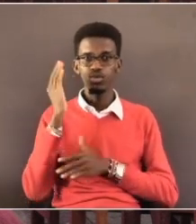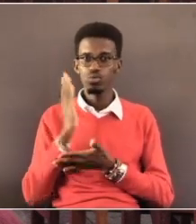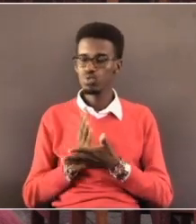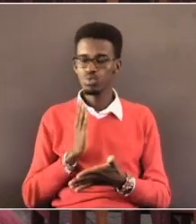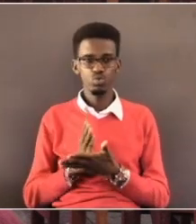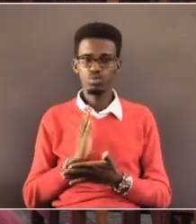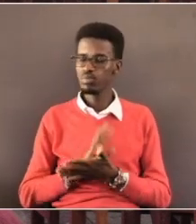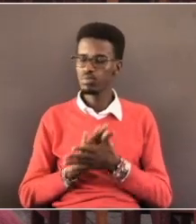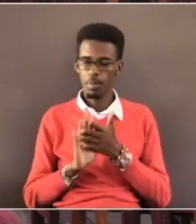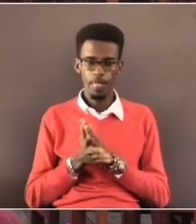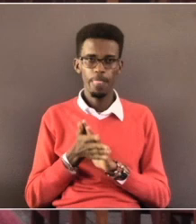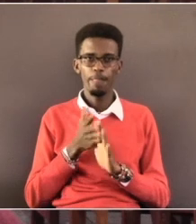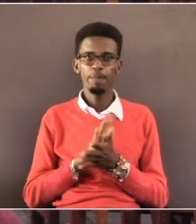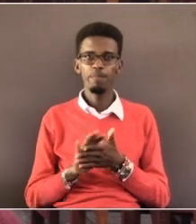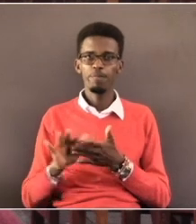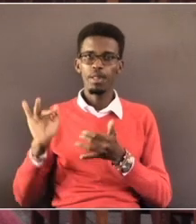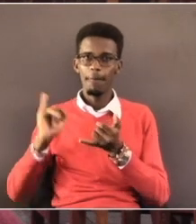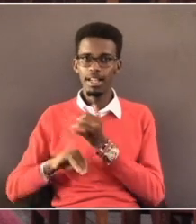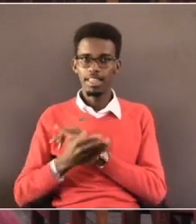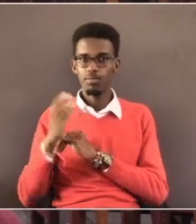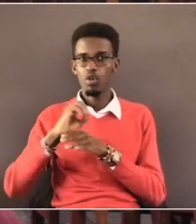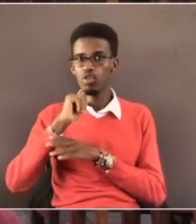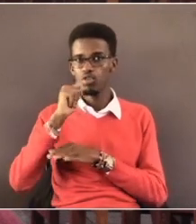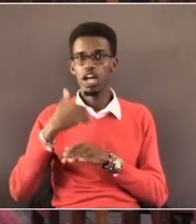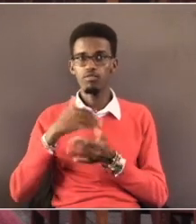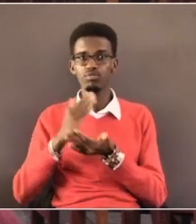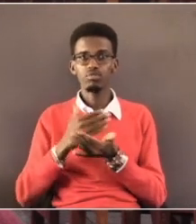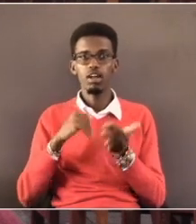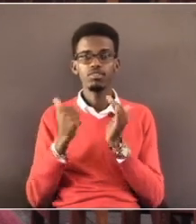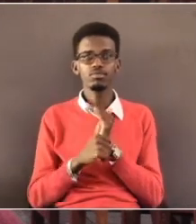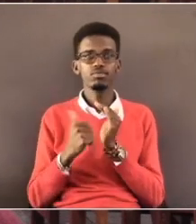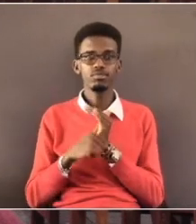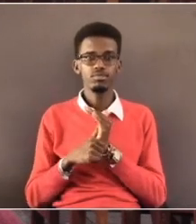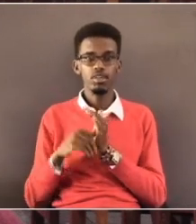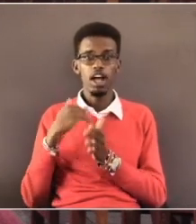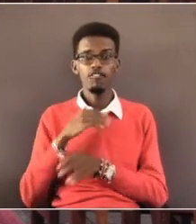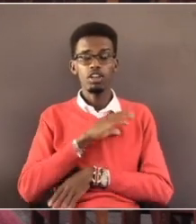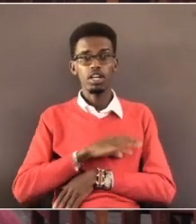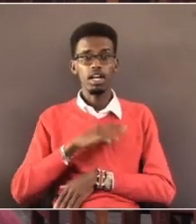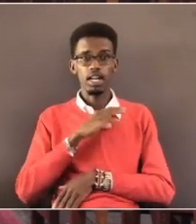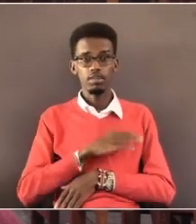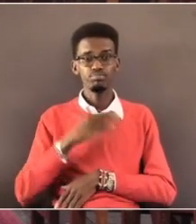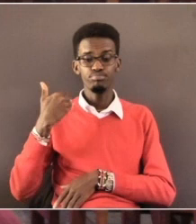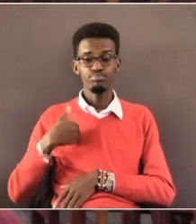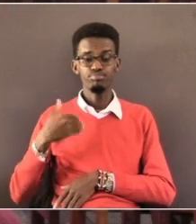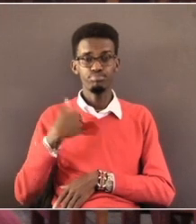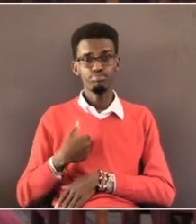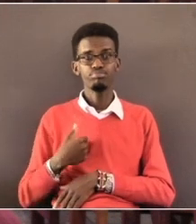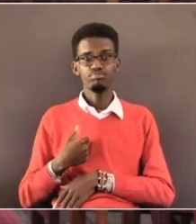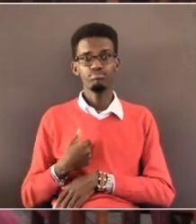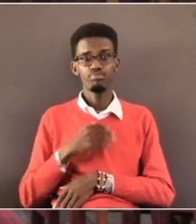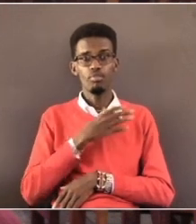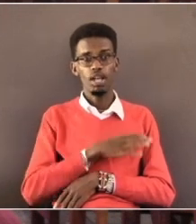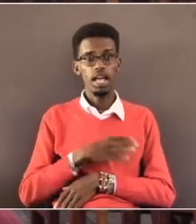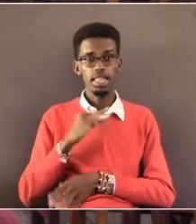definitely, whether you'll marry them or not, they are going to have perpetual problems. There's a character trait, a personality trait,